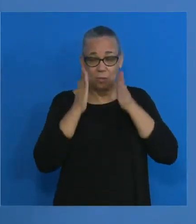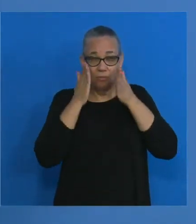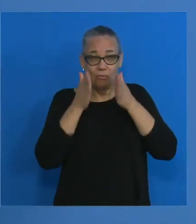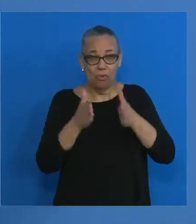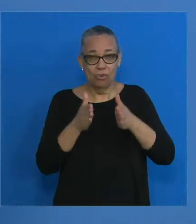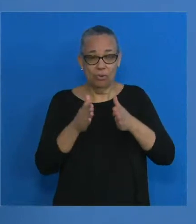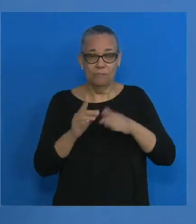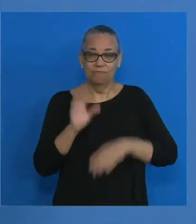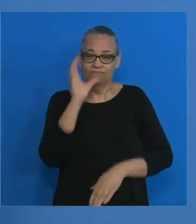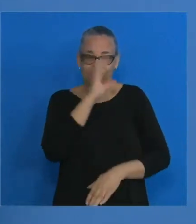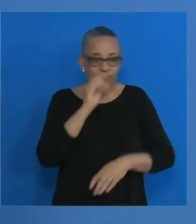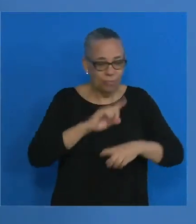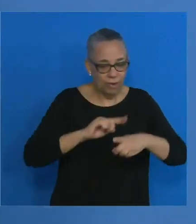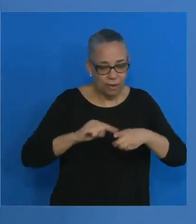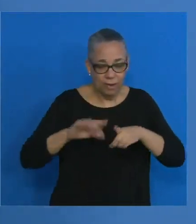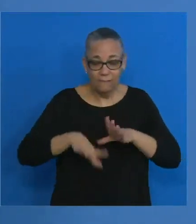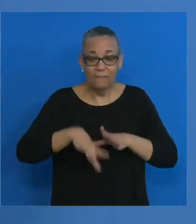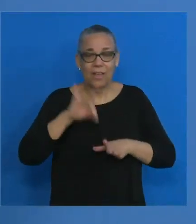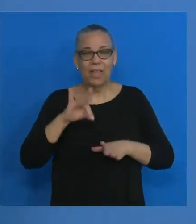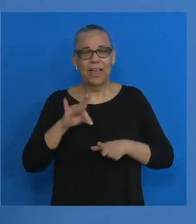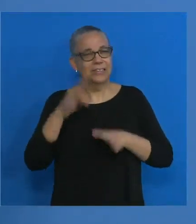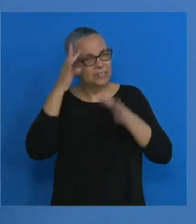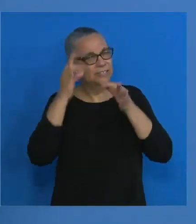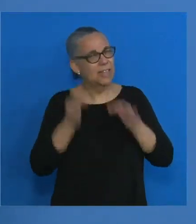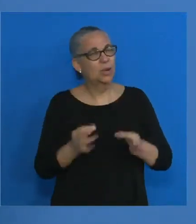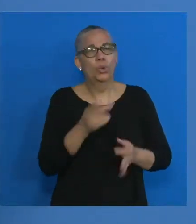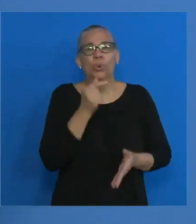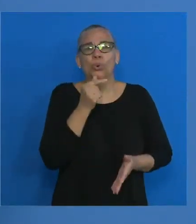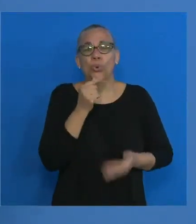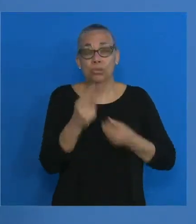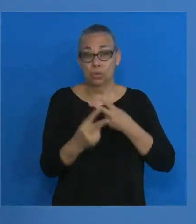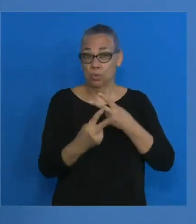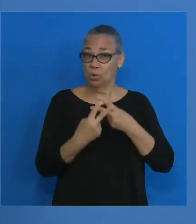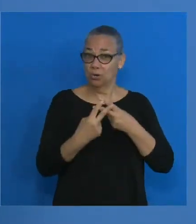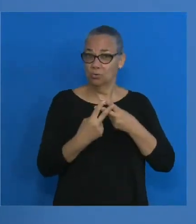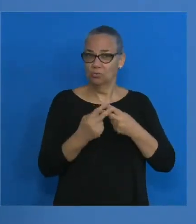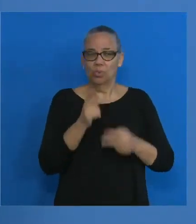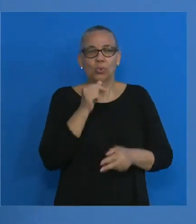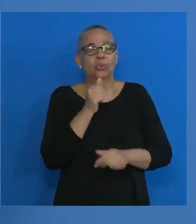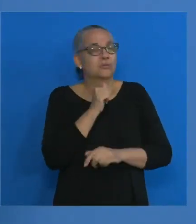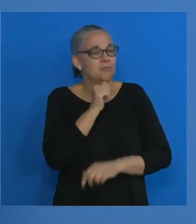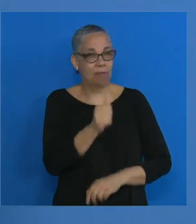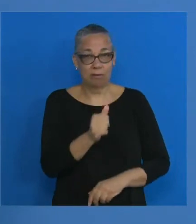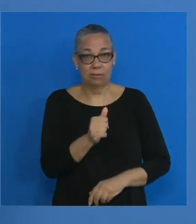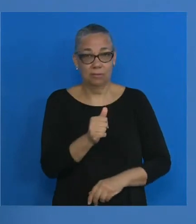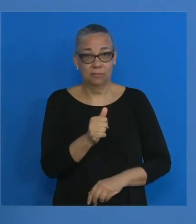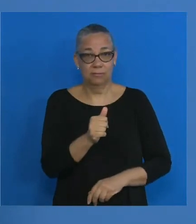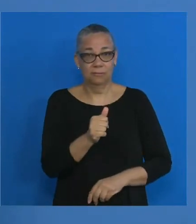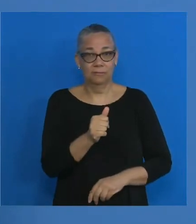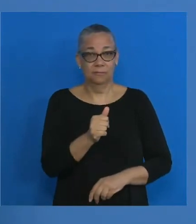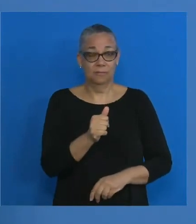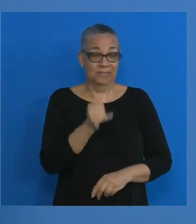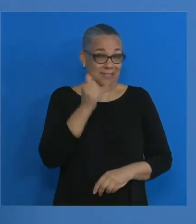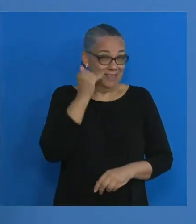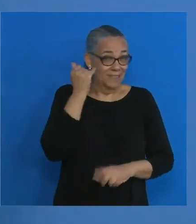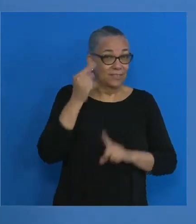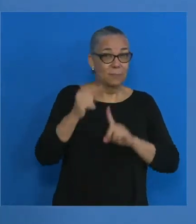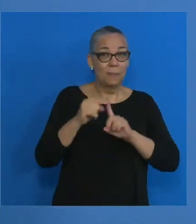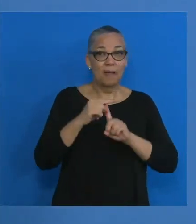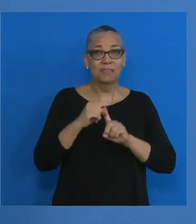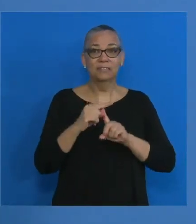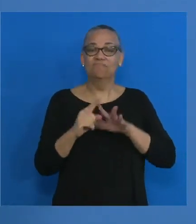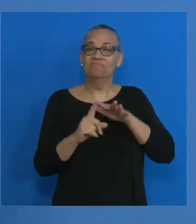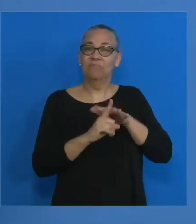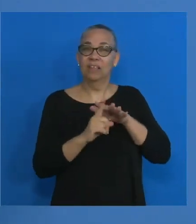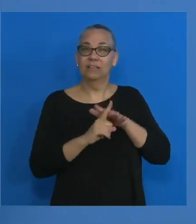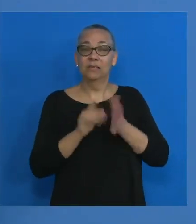and making decisions around who is required to quarantine and who is not. If there is a positive case